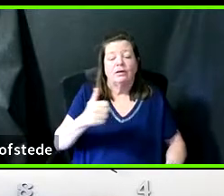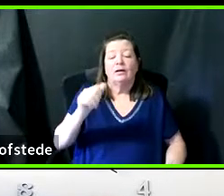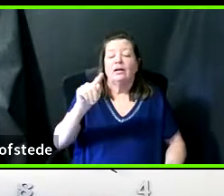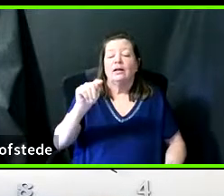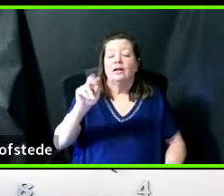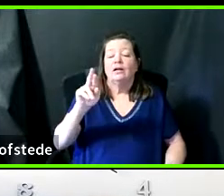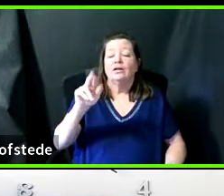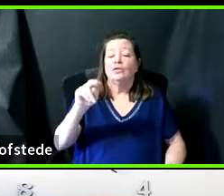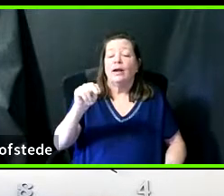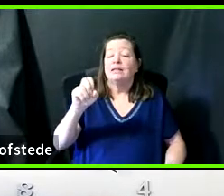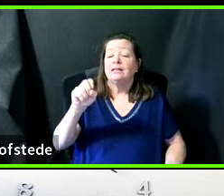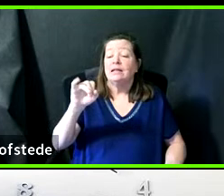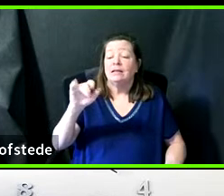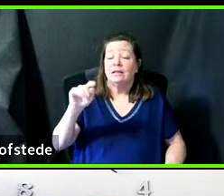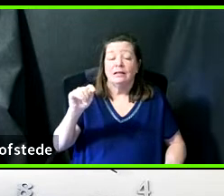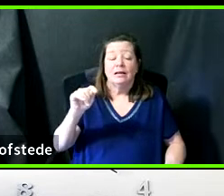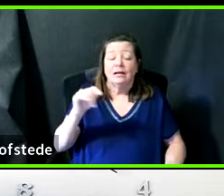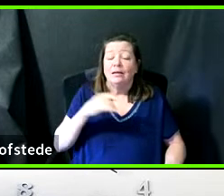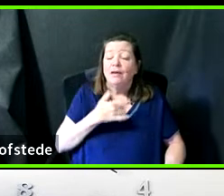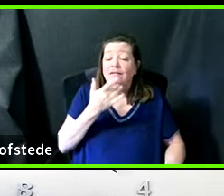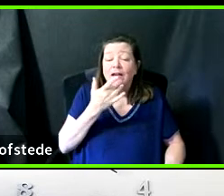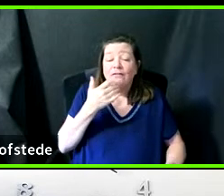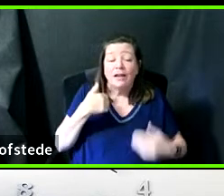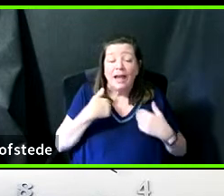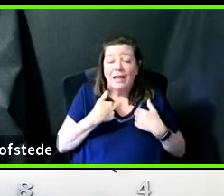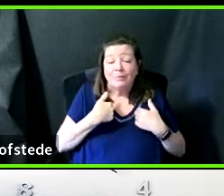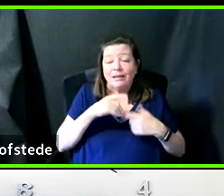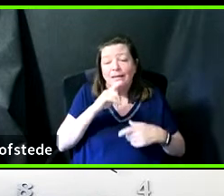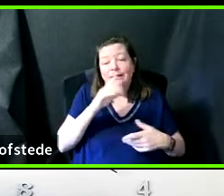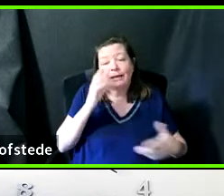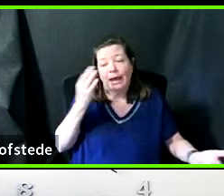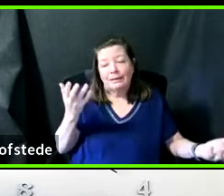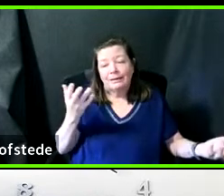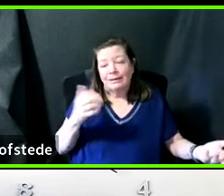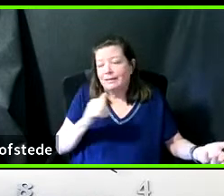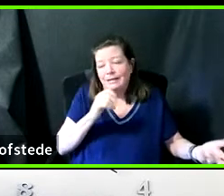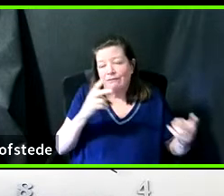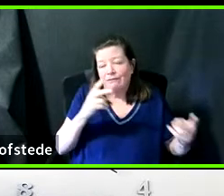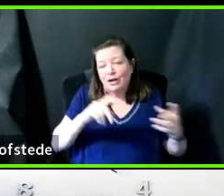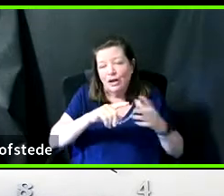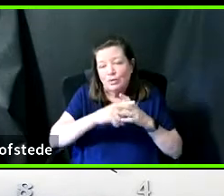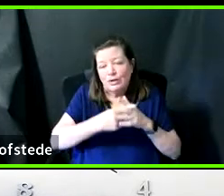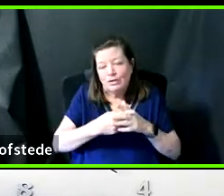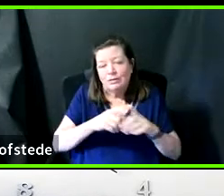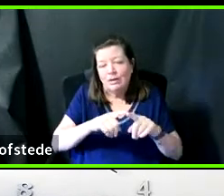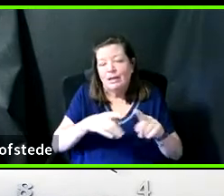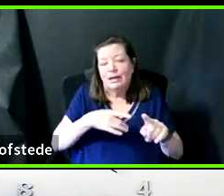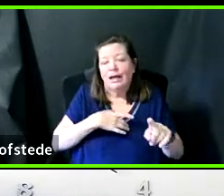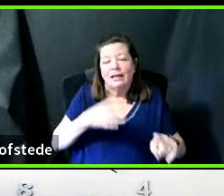My favorite animal is a cat. Not original, I know, but still, I like cats.